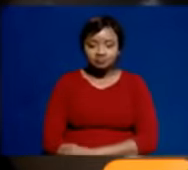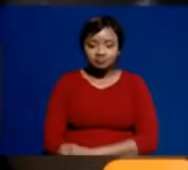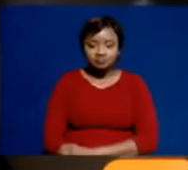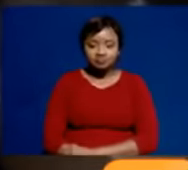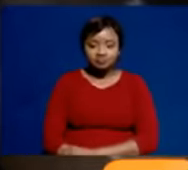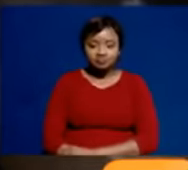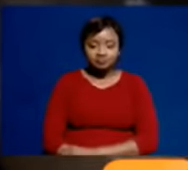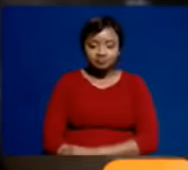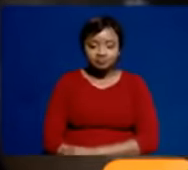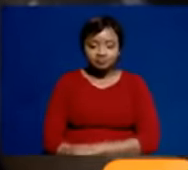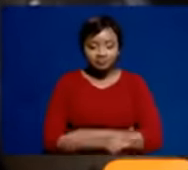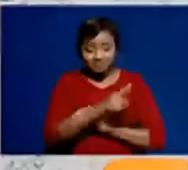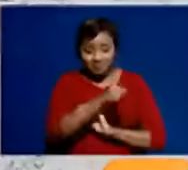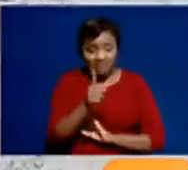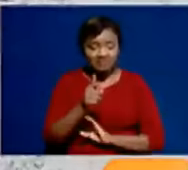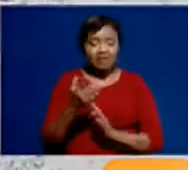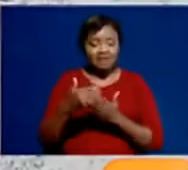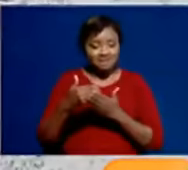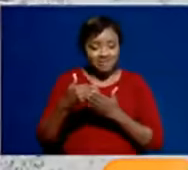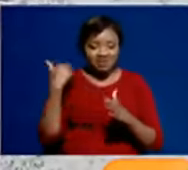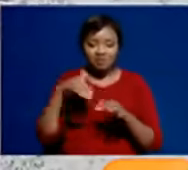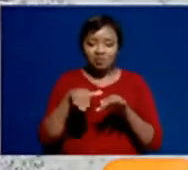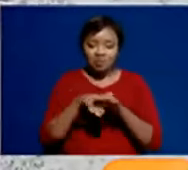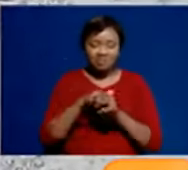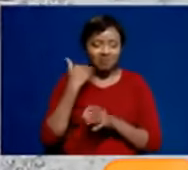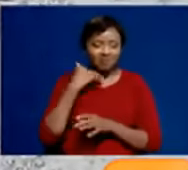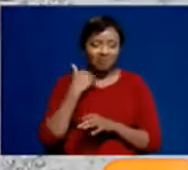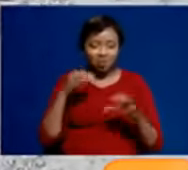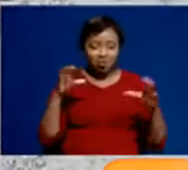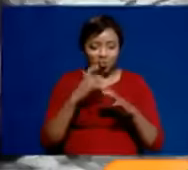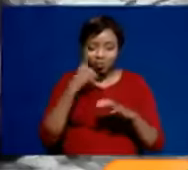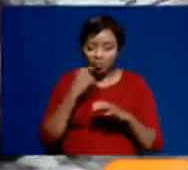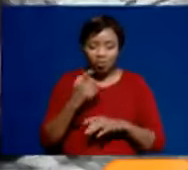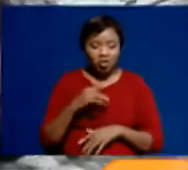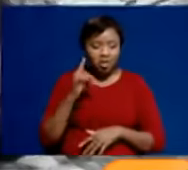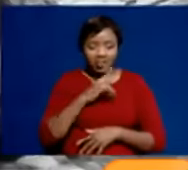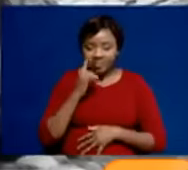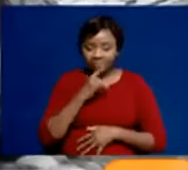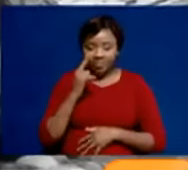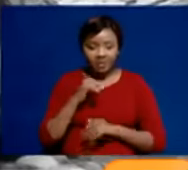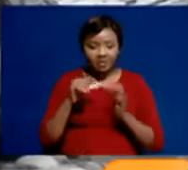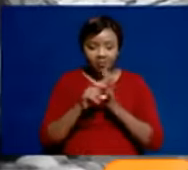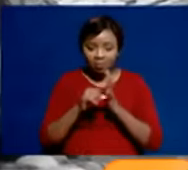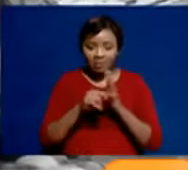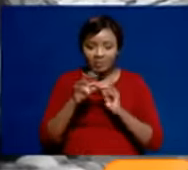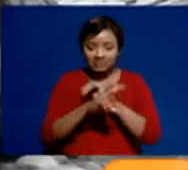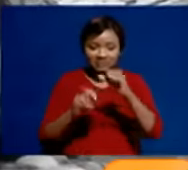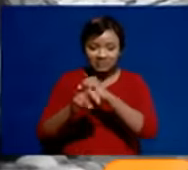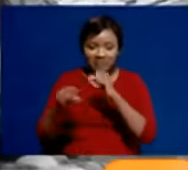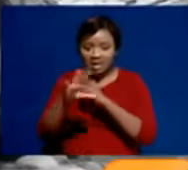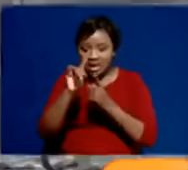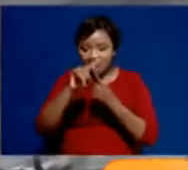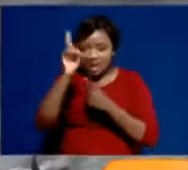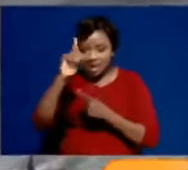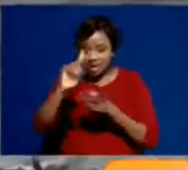TV that they were allegedly part of a gang that has been terrorizing residents of Nairobi and some areas of Kiambu